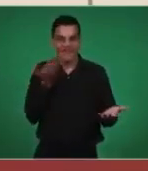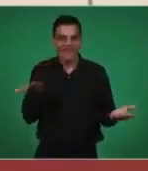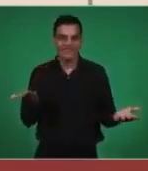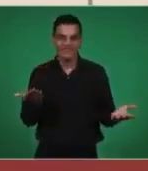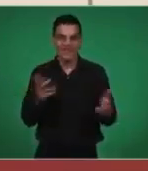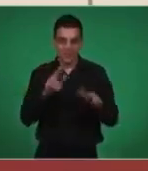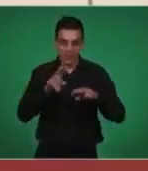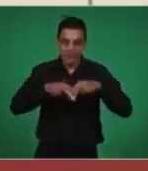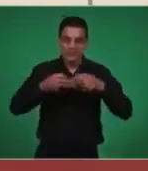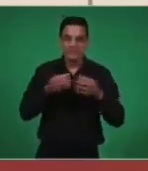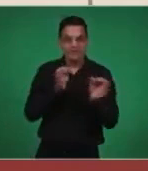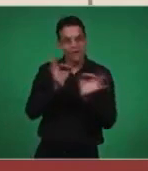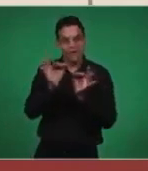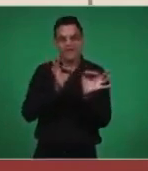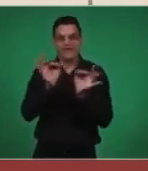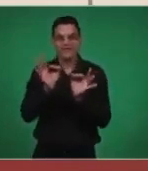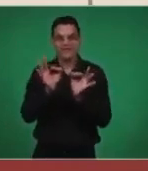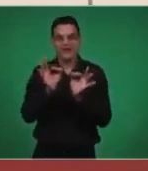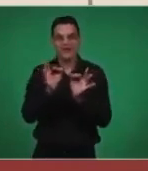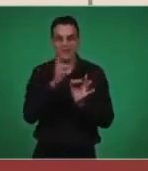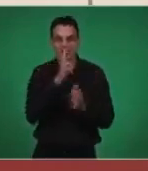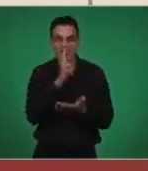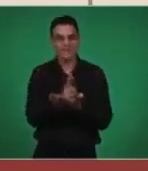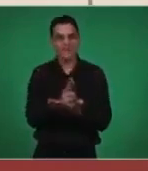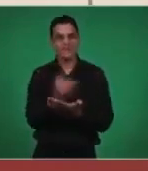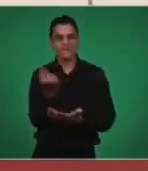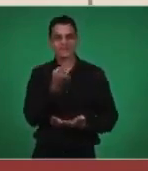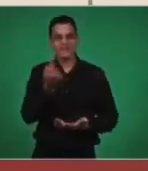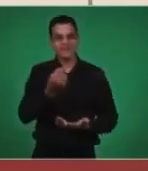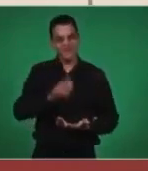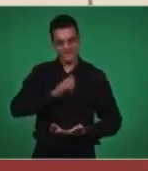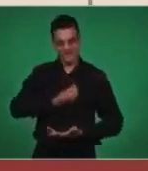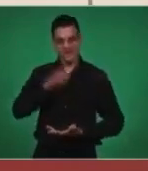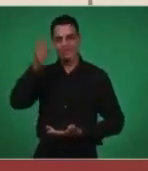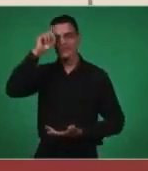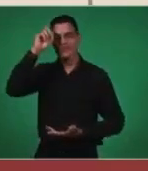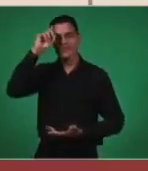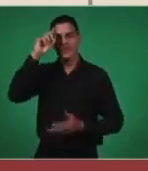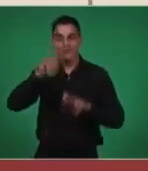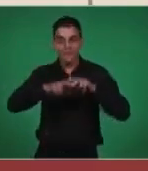much faster. So this organization reflects in our daily lives, and our